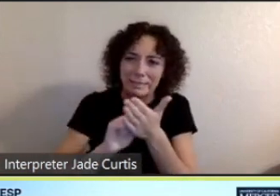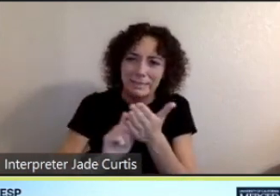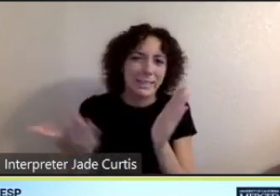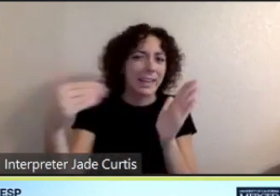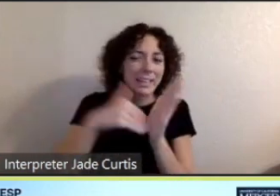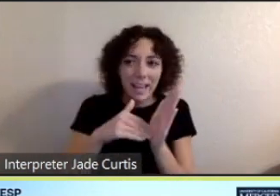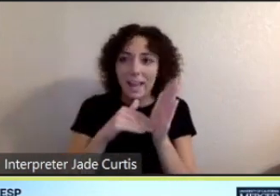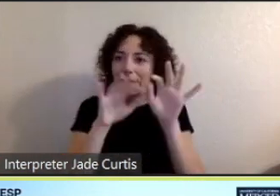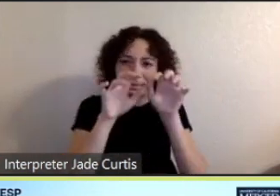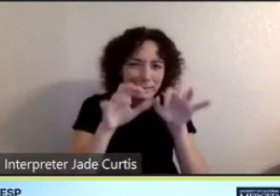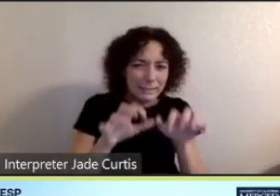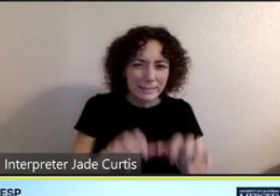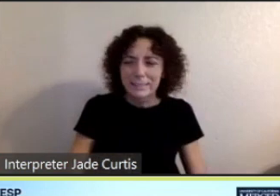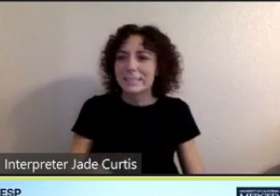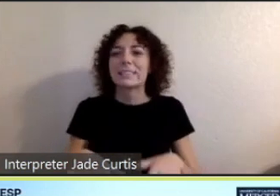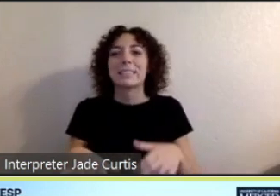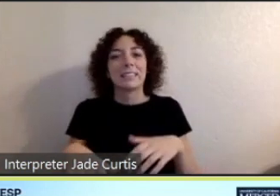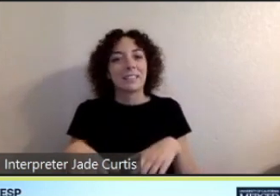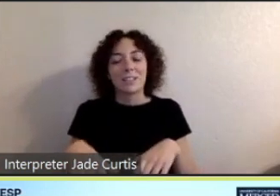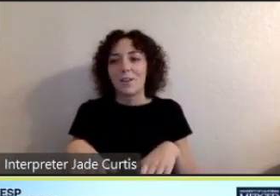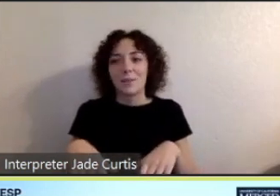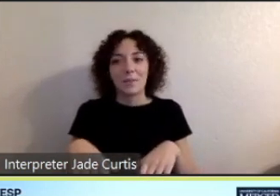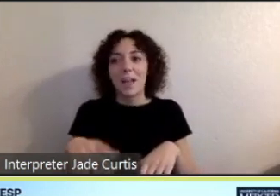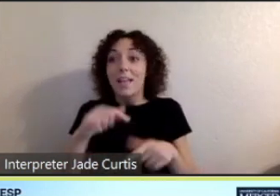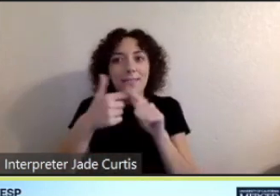bled all over it, red ink everywhere, and